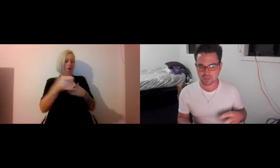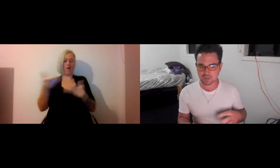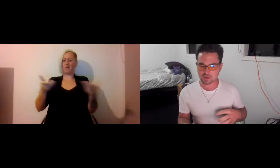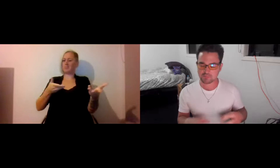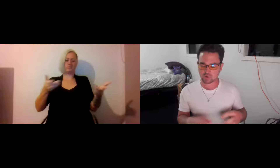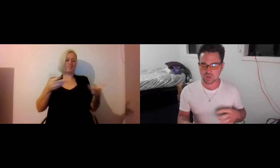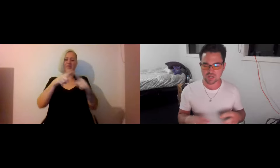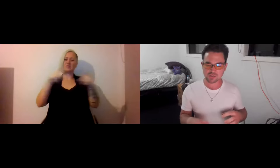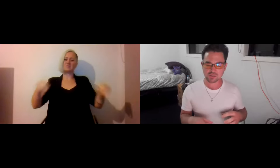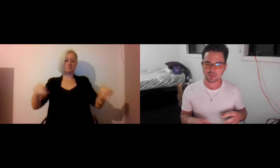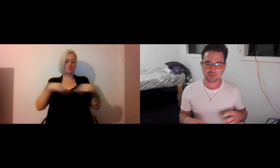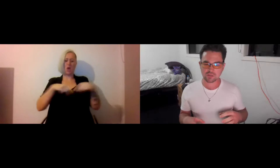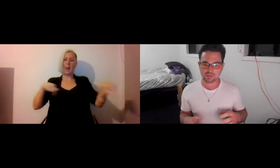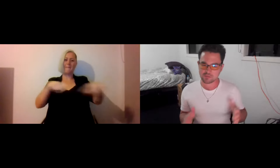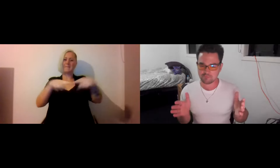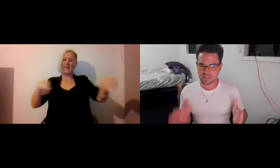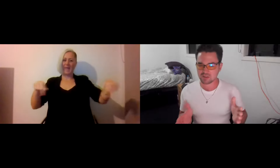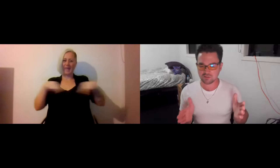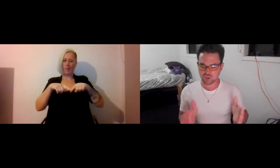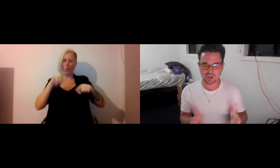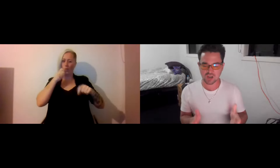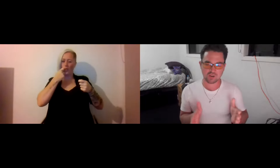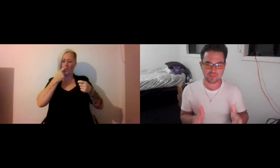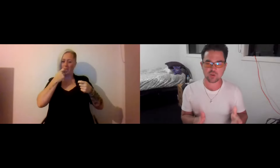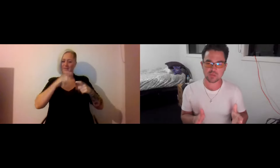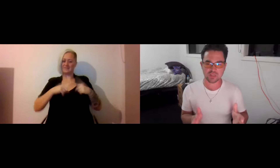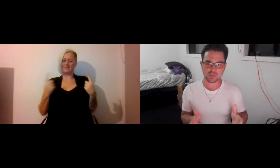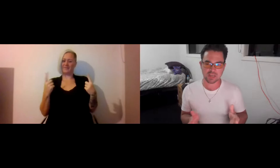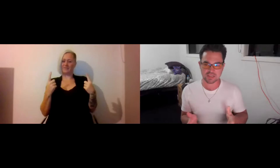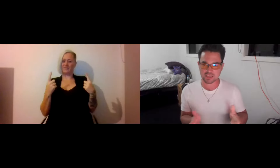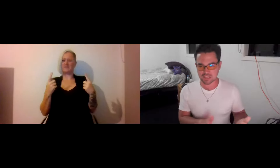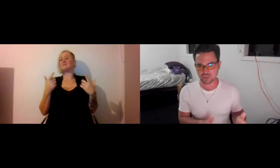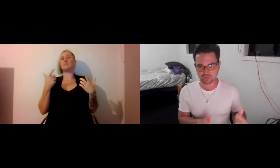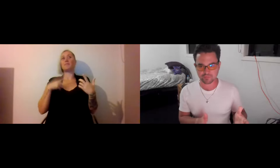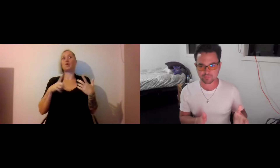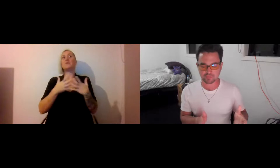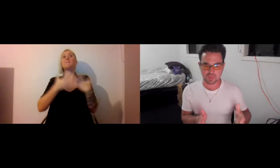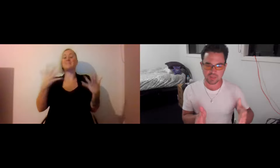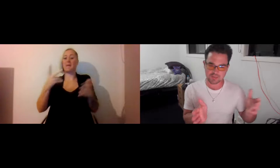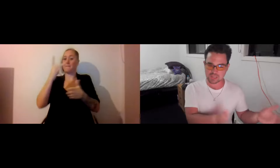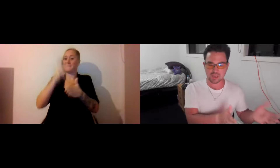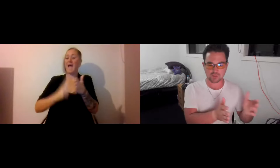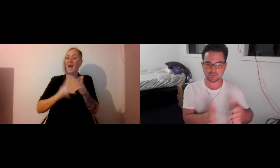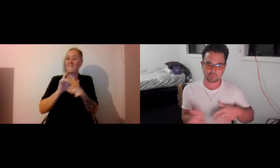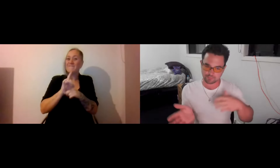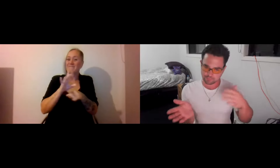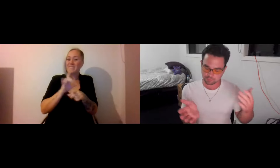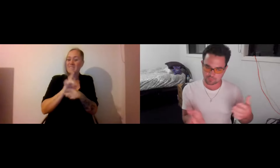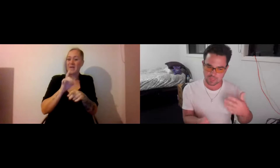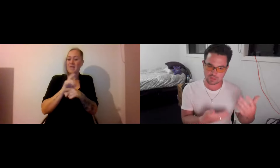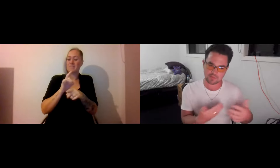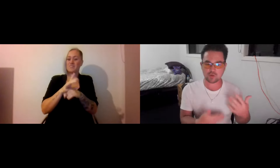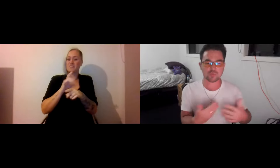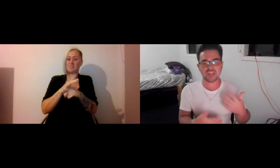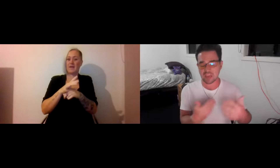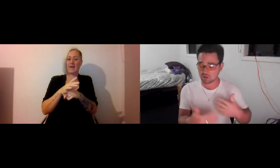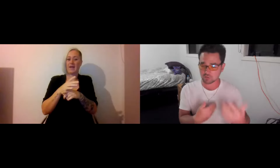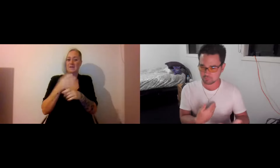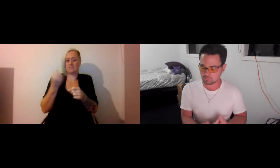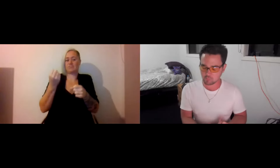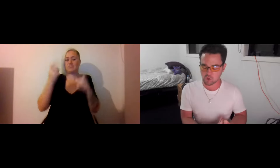dynamic between us. Because the big chunk of therapy is making a connection, and then that's how the